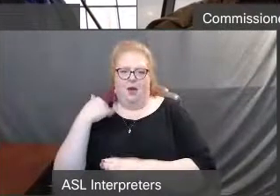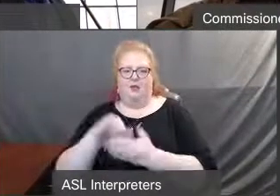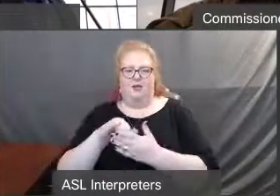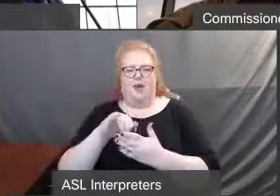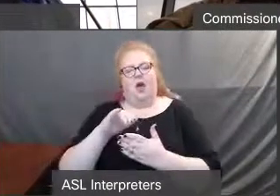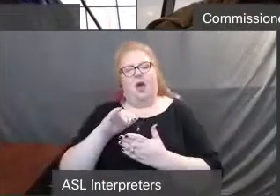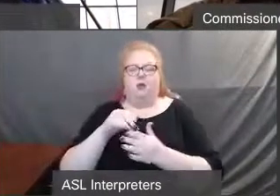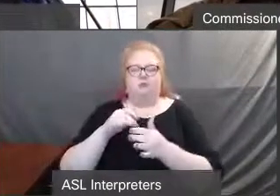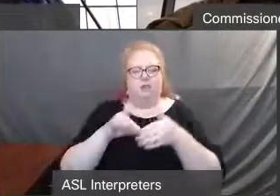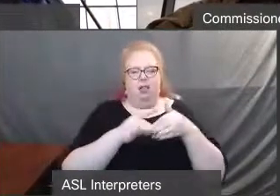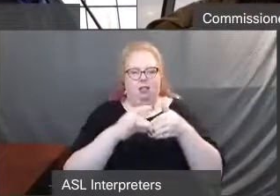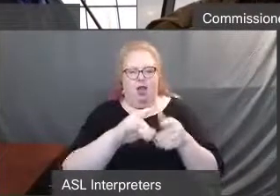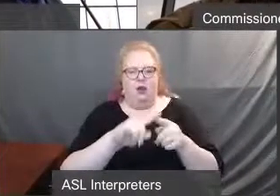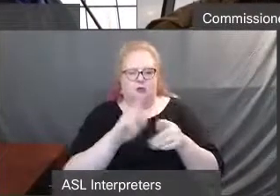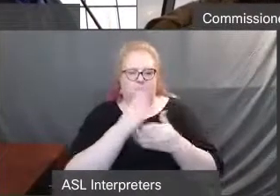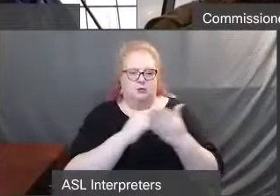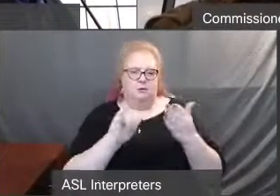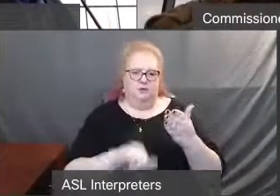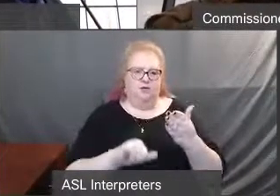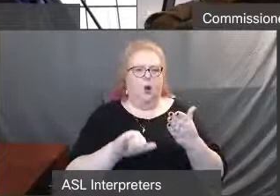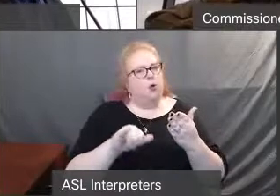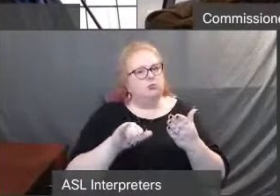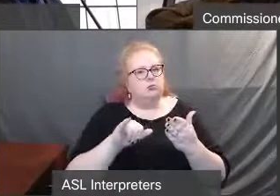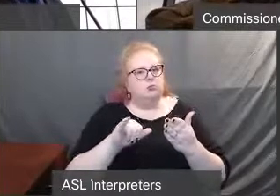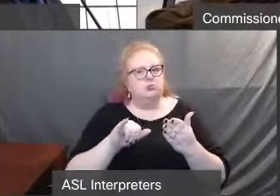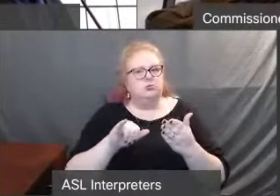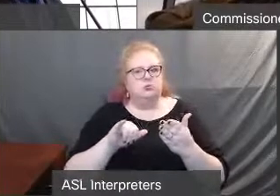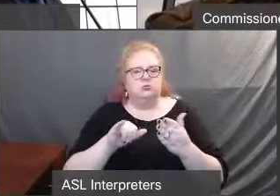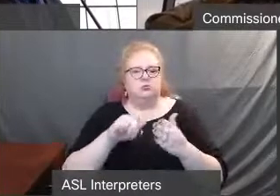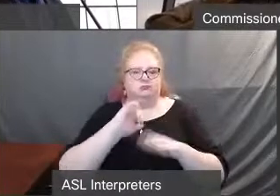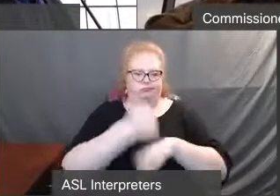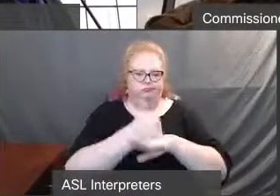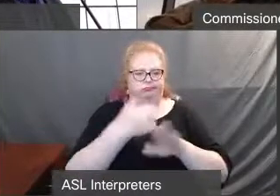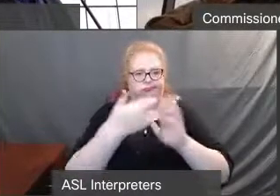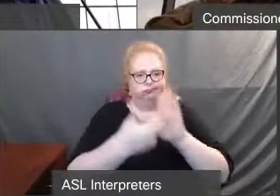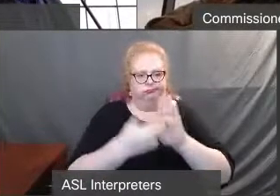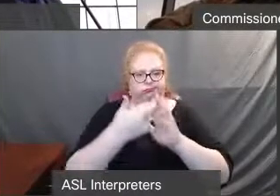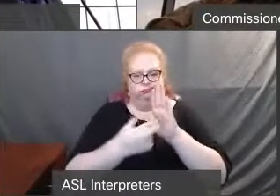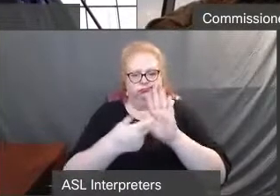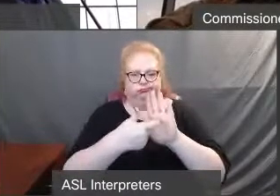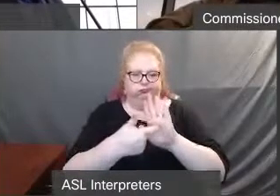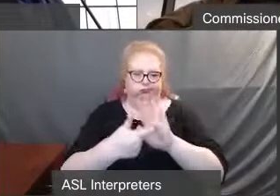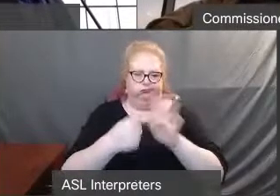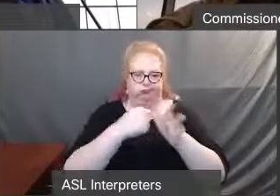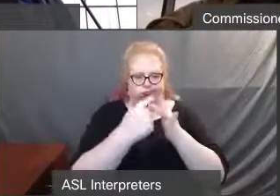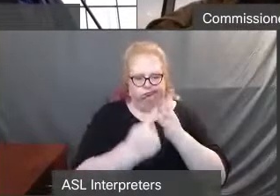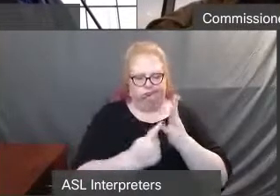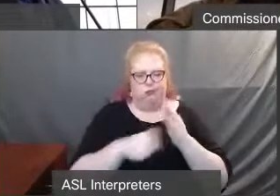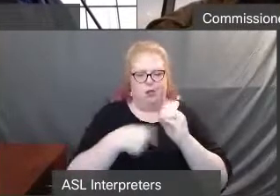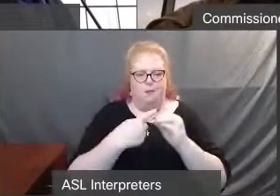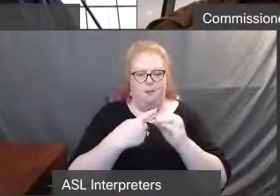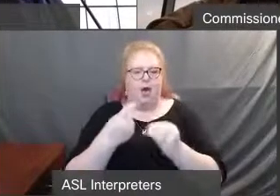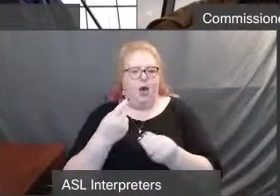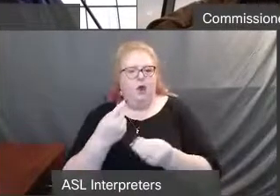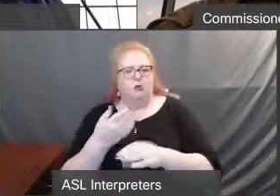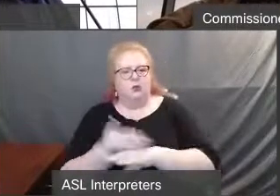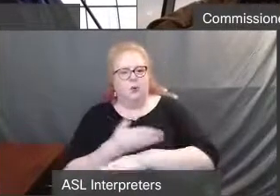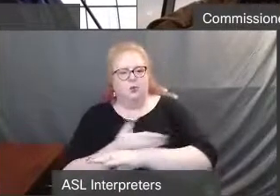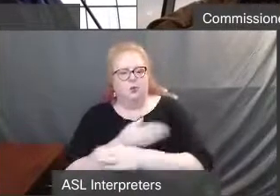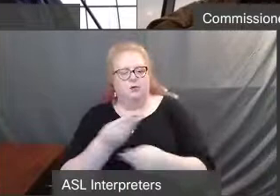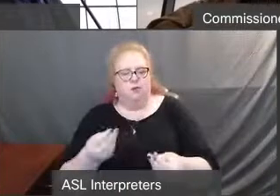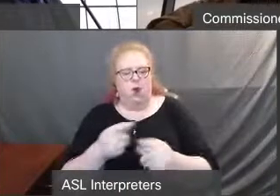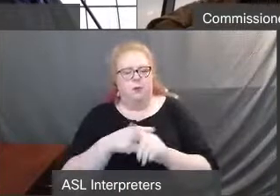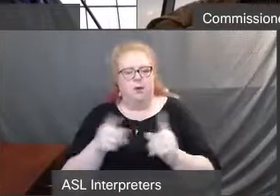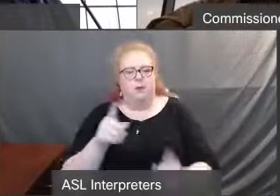city regarding whether they can develop property. But in the last few years, Deltic Timber,